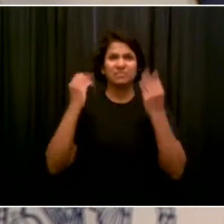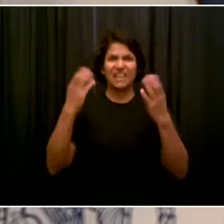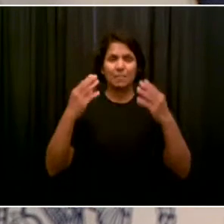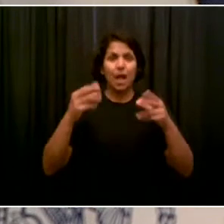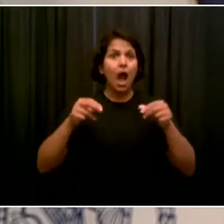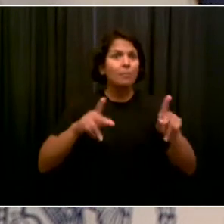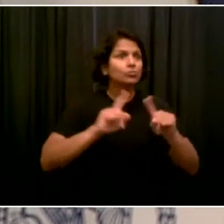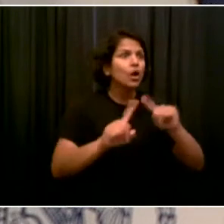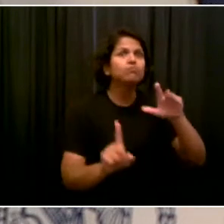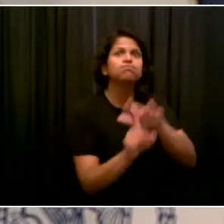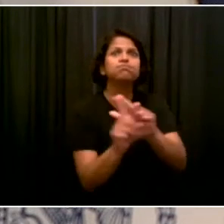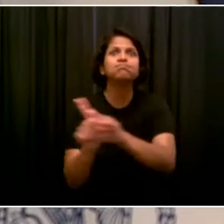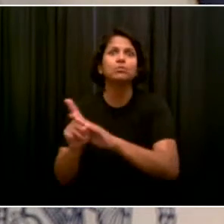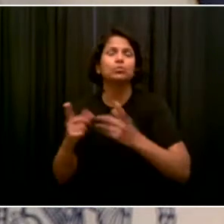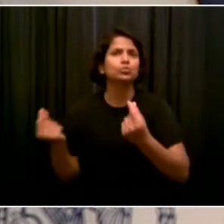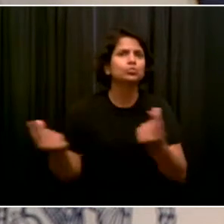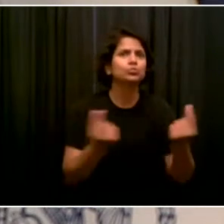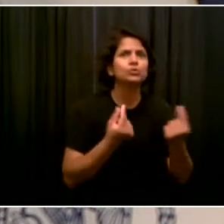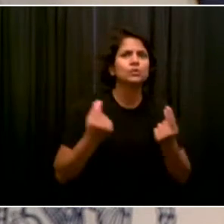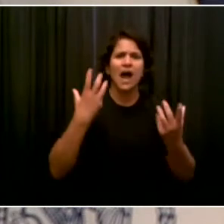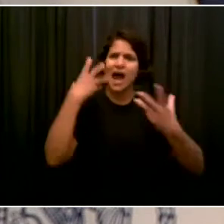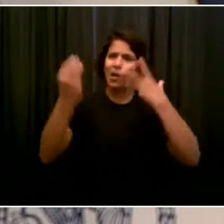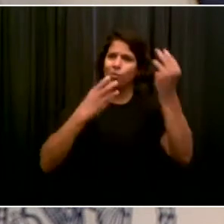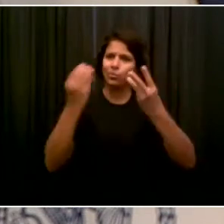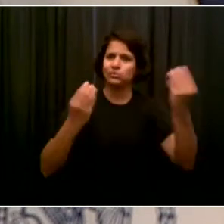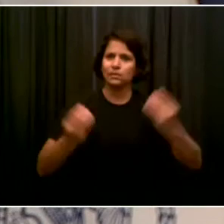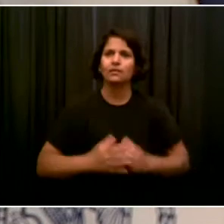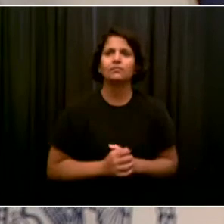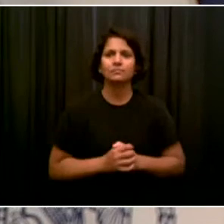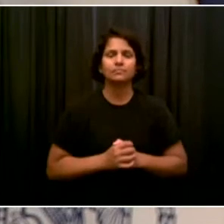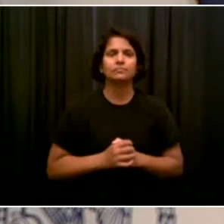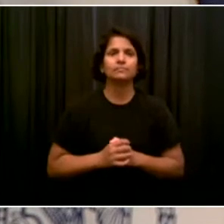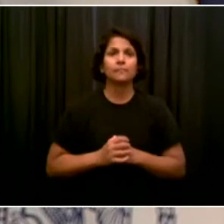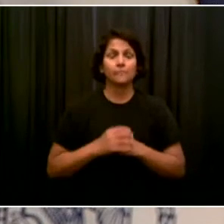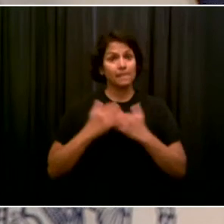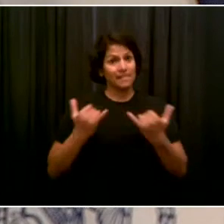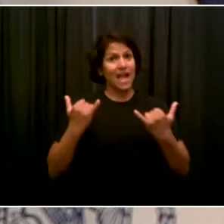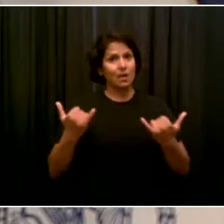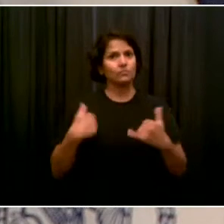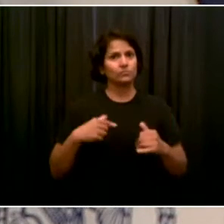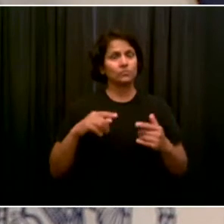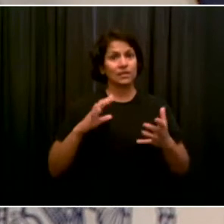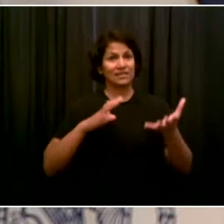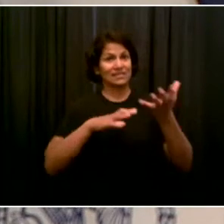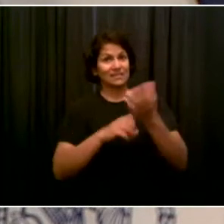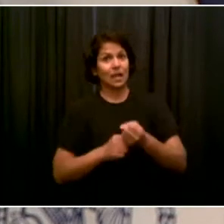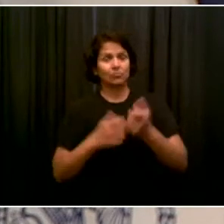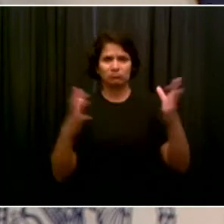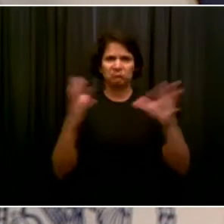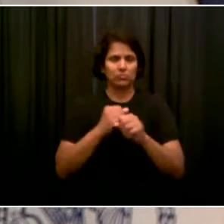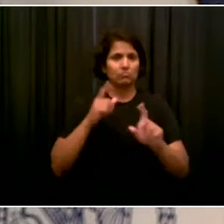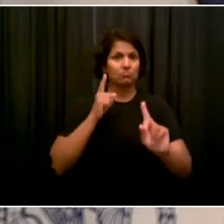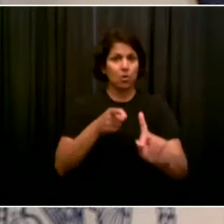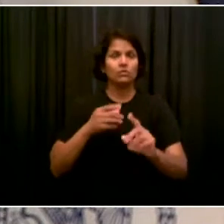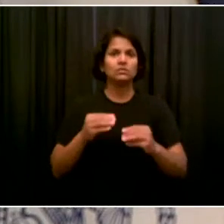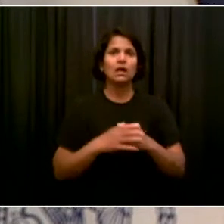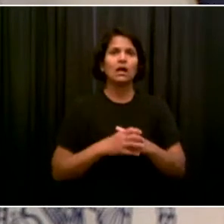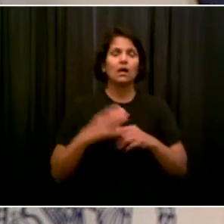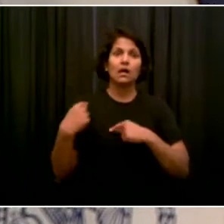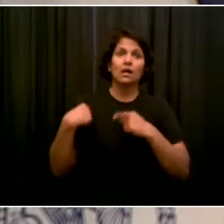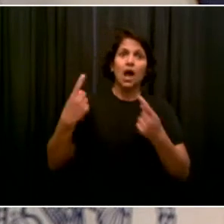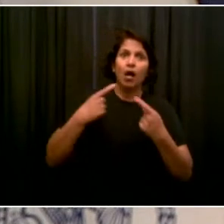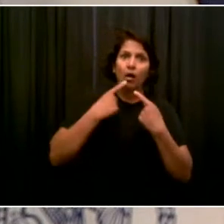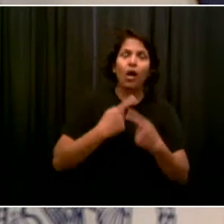those details. But the bottom line is this has been already a policy that is